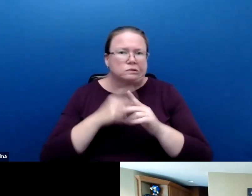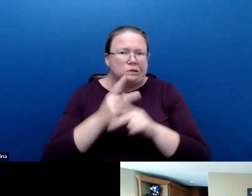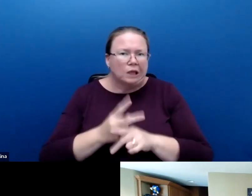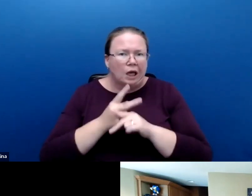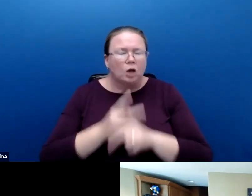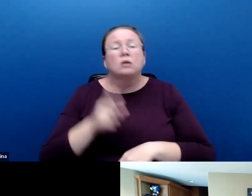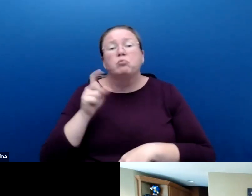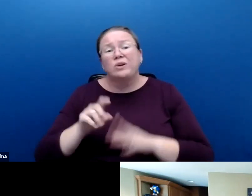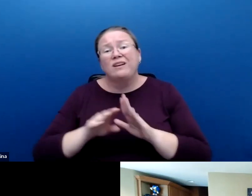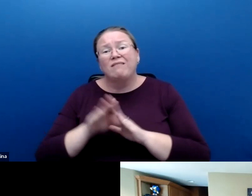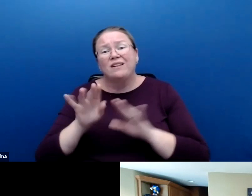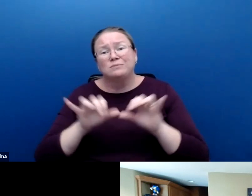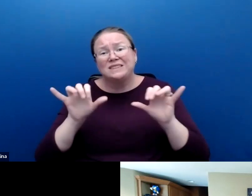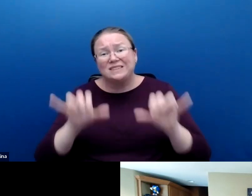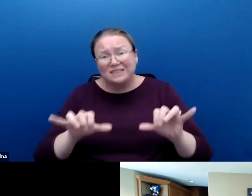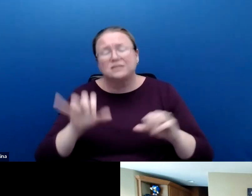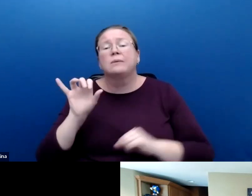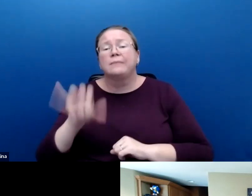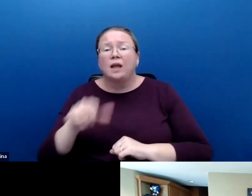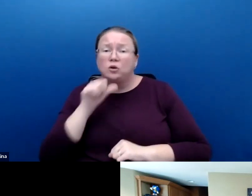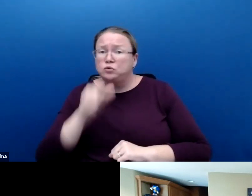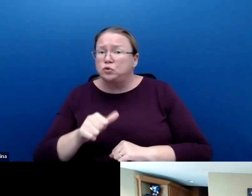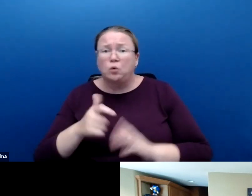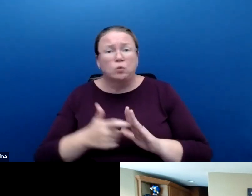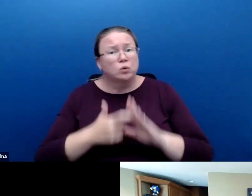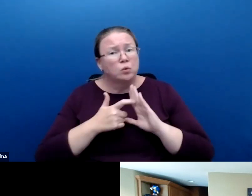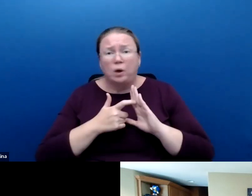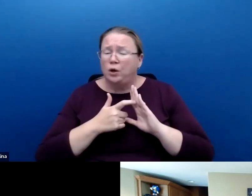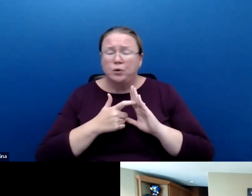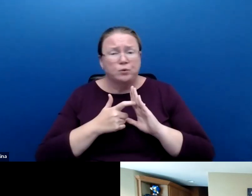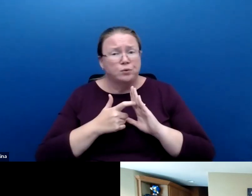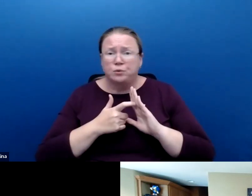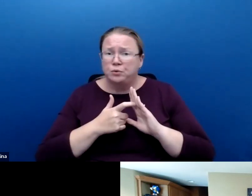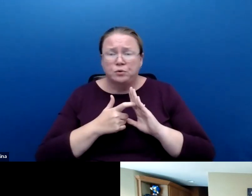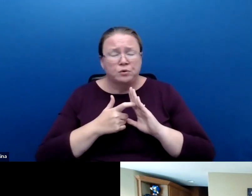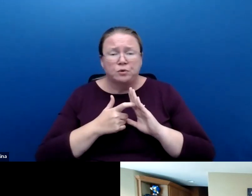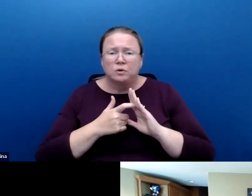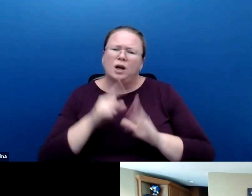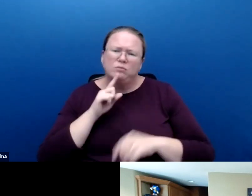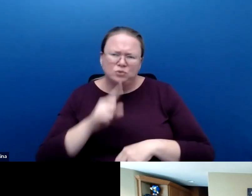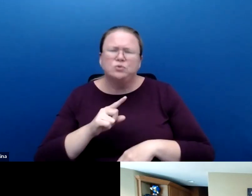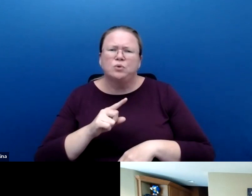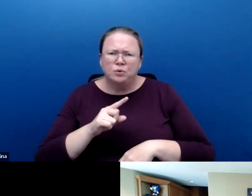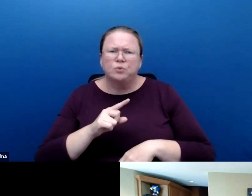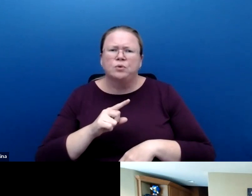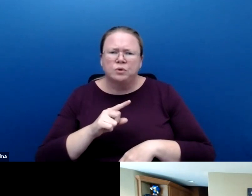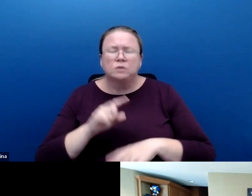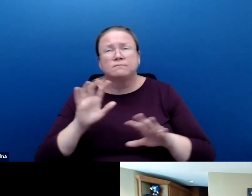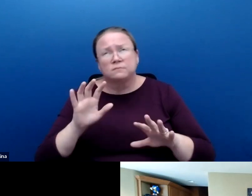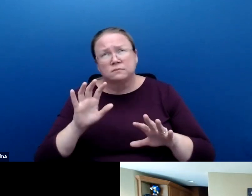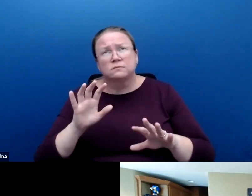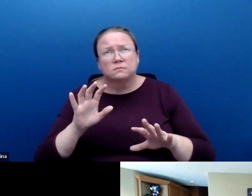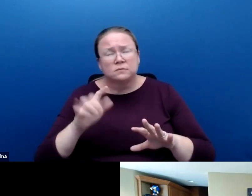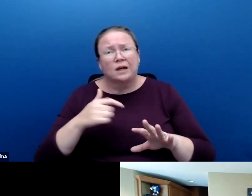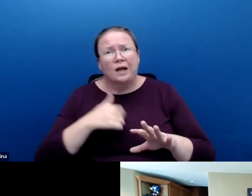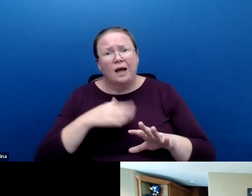need to develop systems that don't require, I'm sure, or I